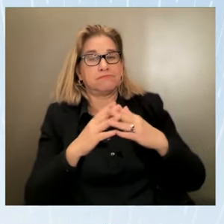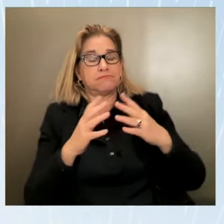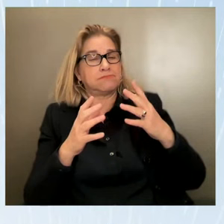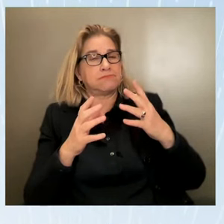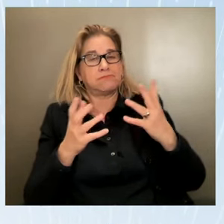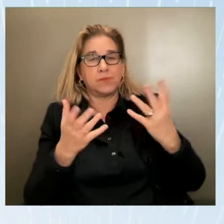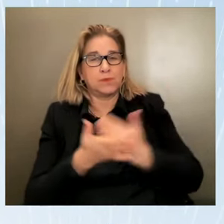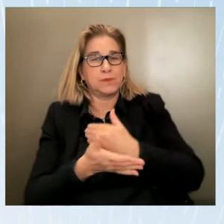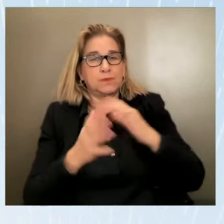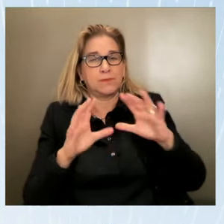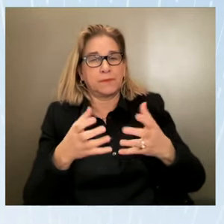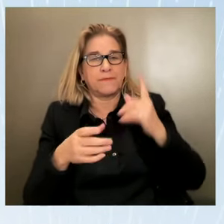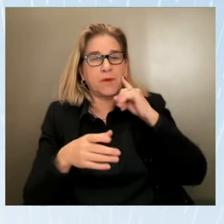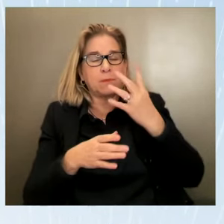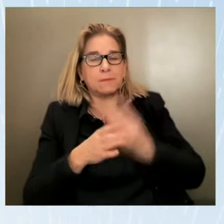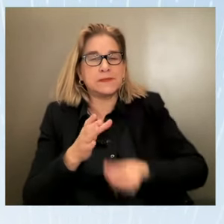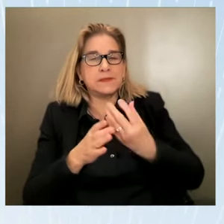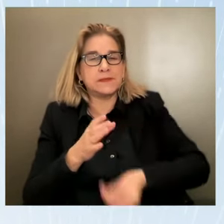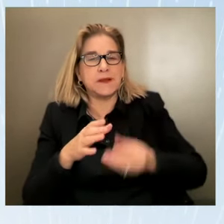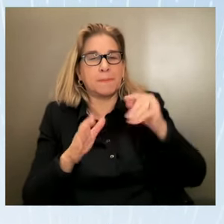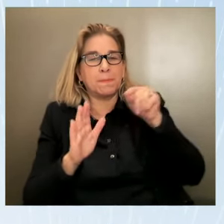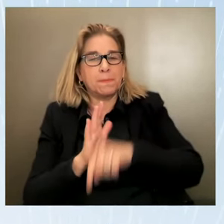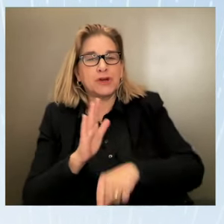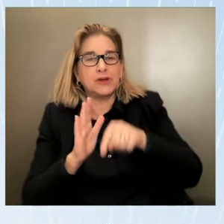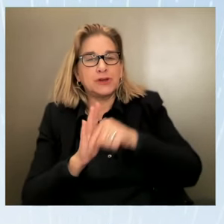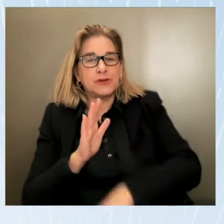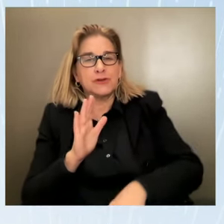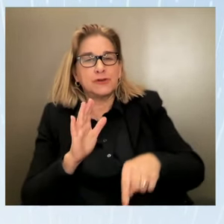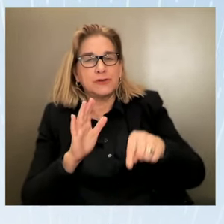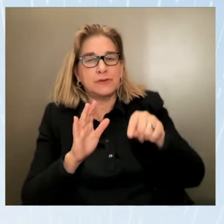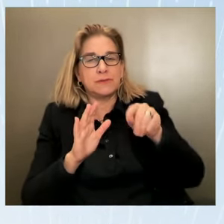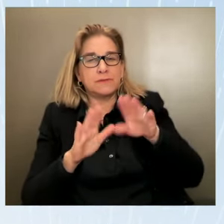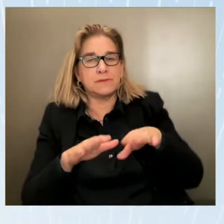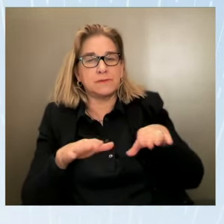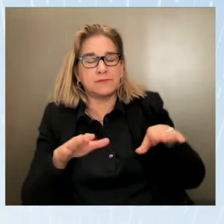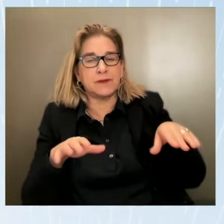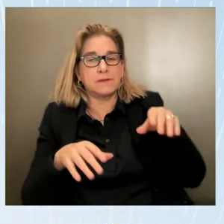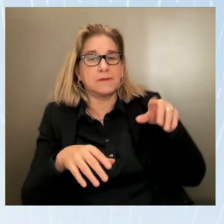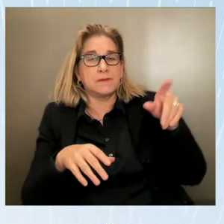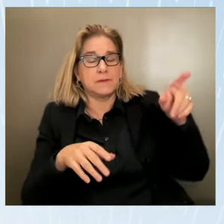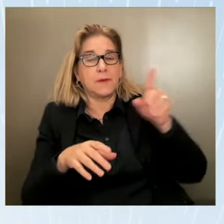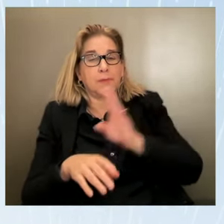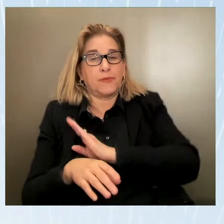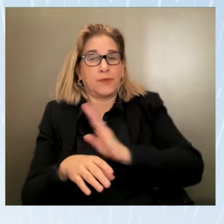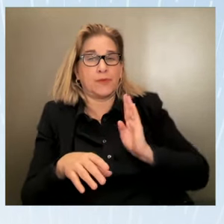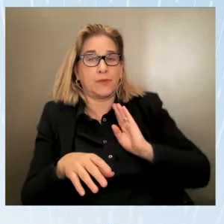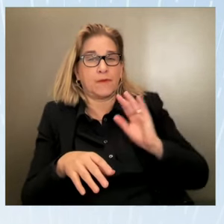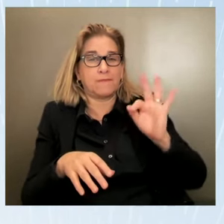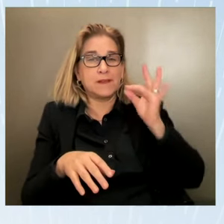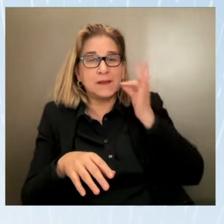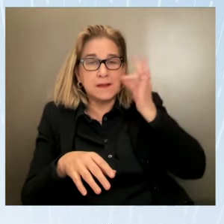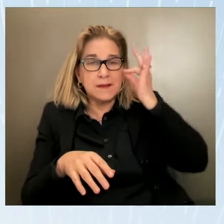of Indian Affairs Office of Justice Services, focused specifically on